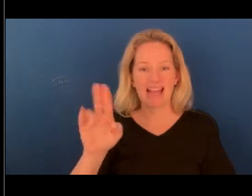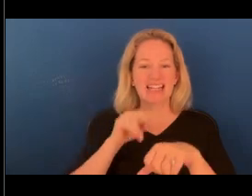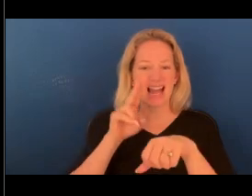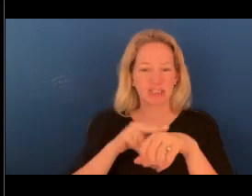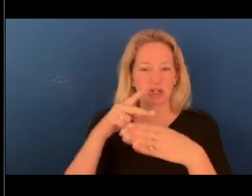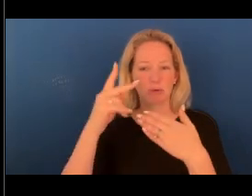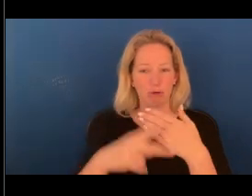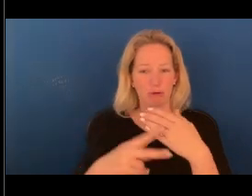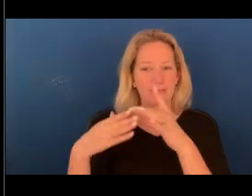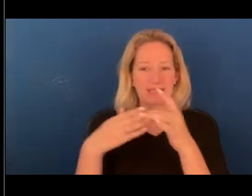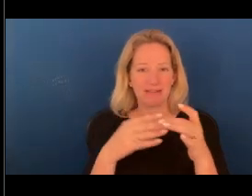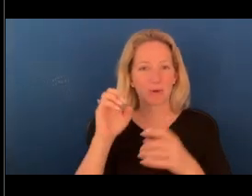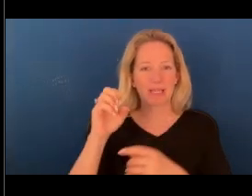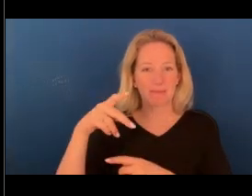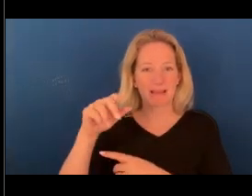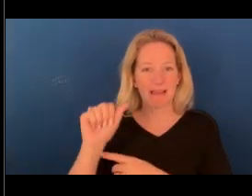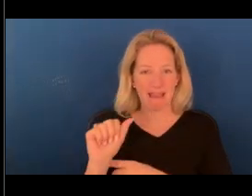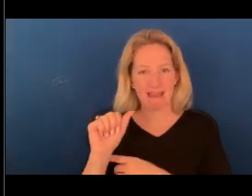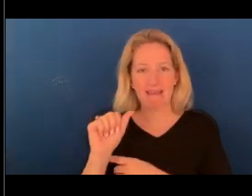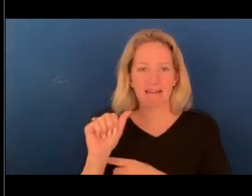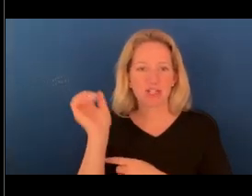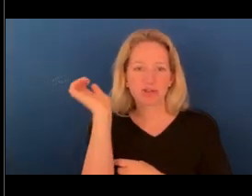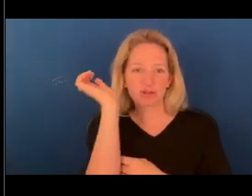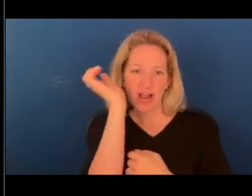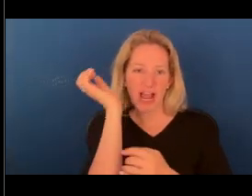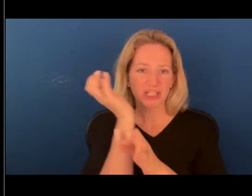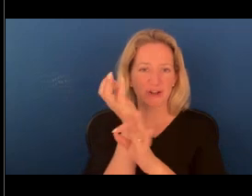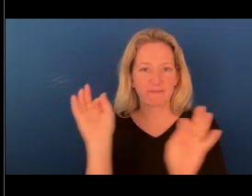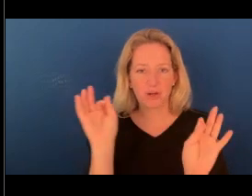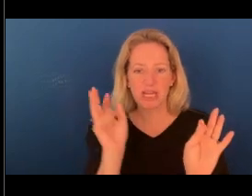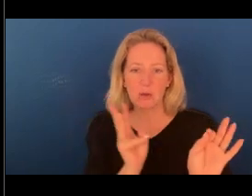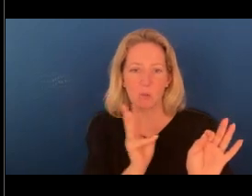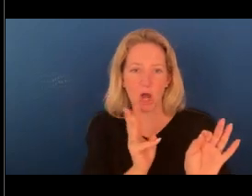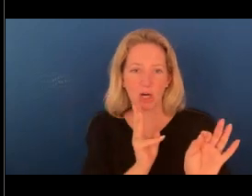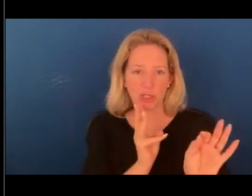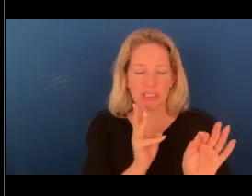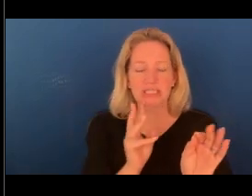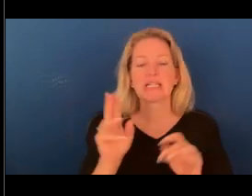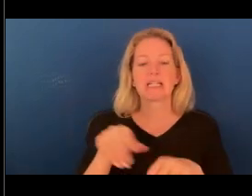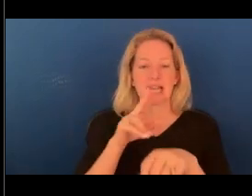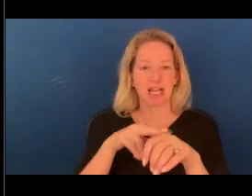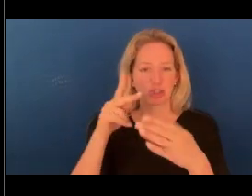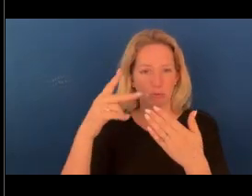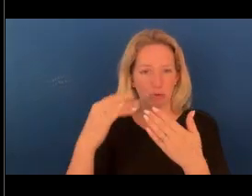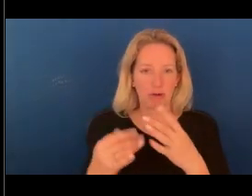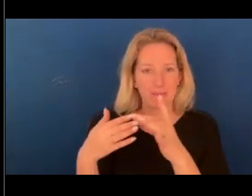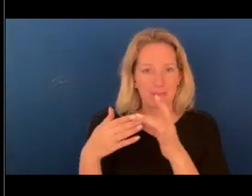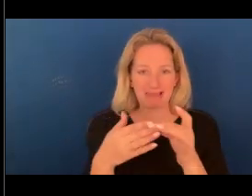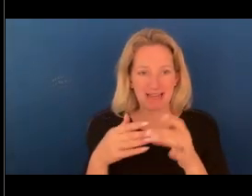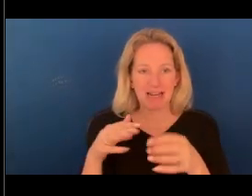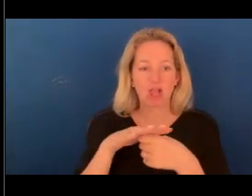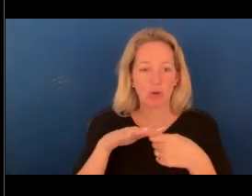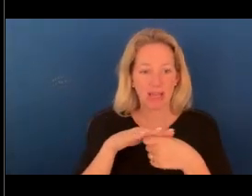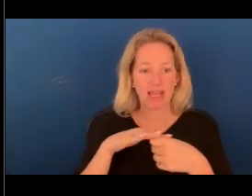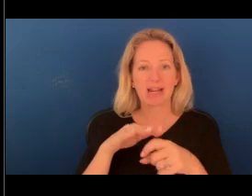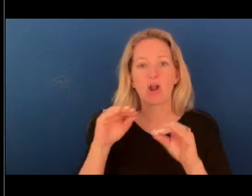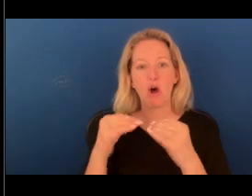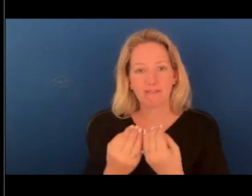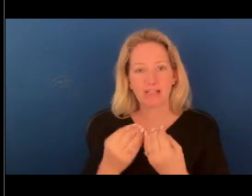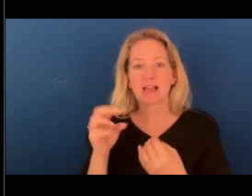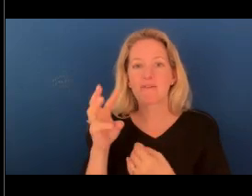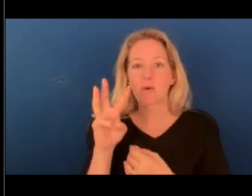Trash-Free Waters. Ramel has been the U.S. EPA Trash-Free Waters National Program Lead located within the Office of Wetlands,